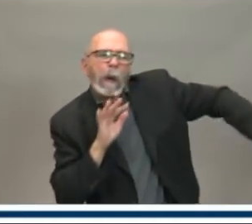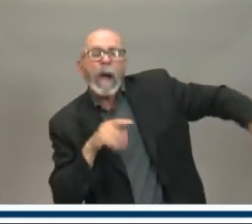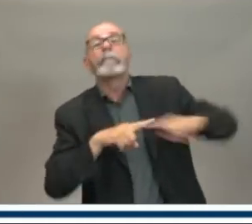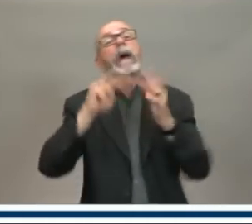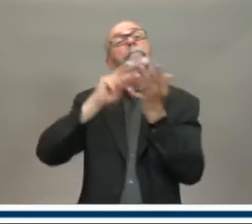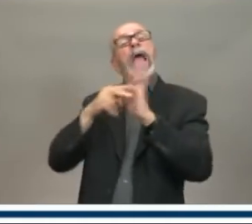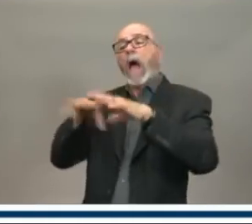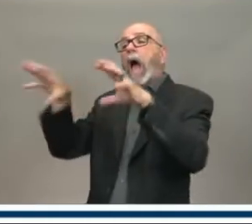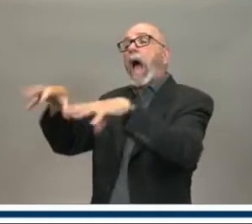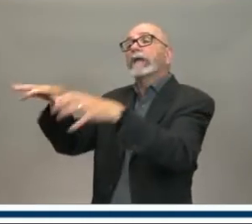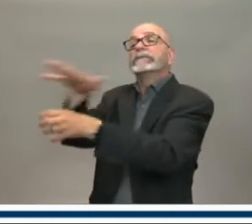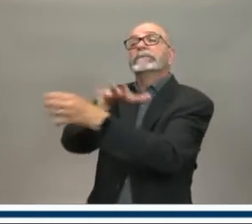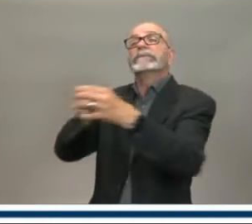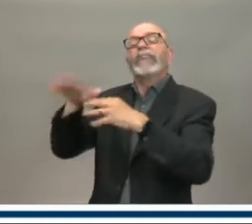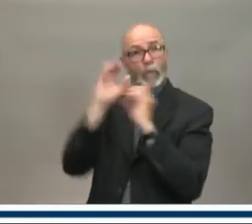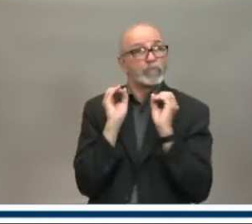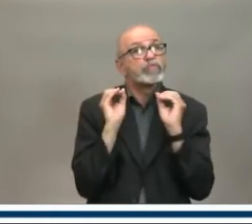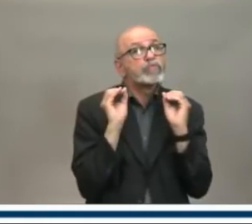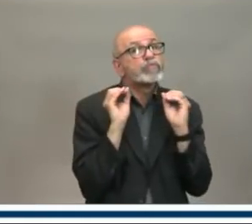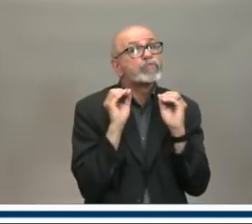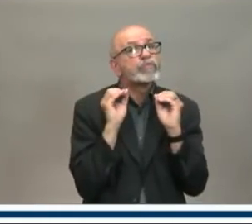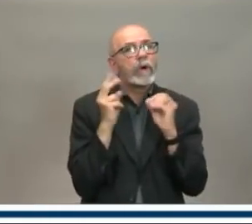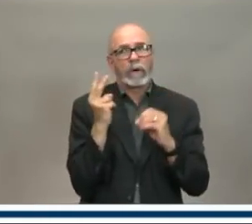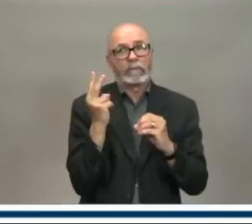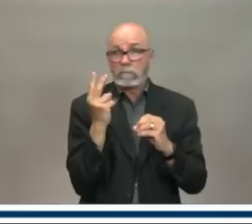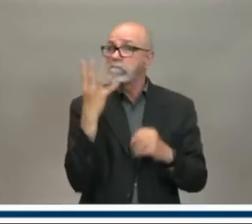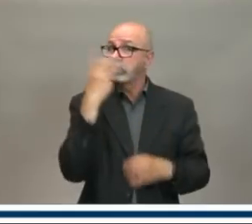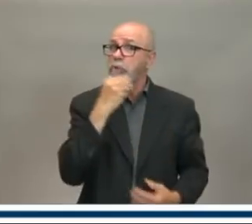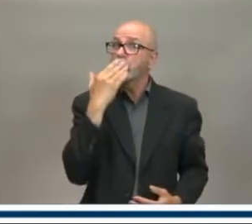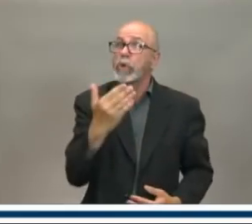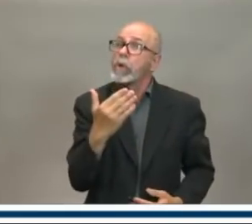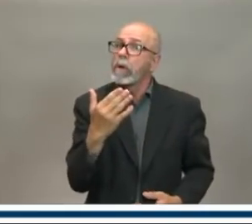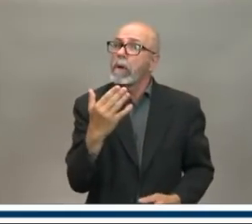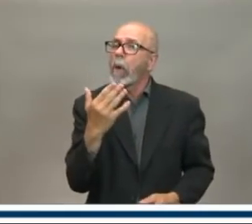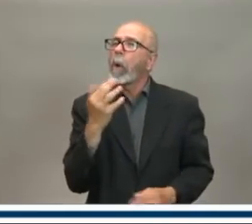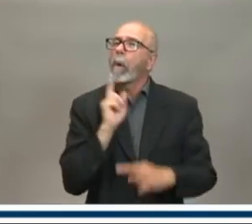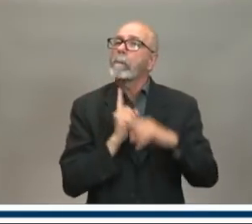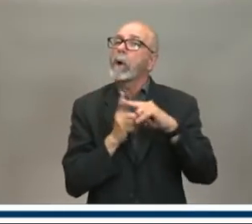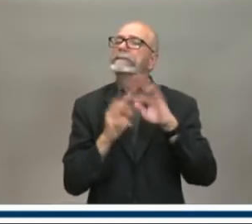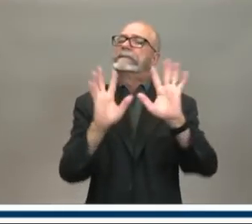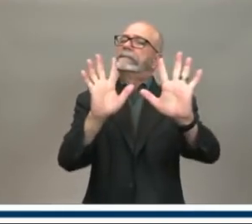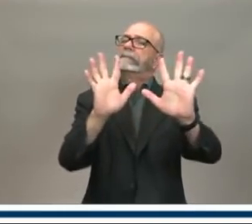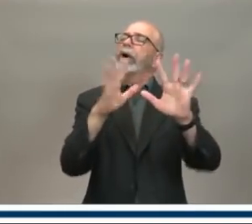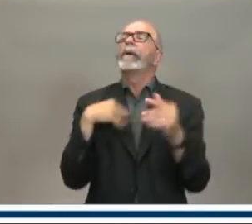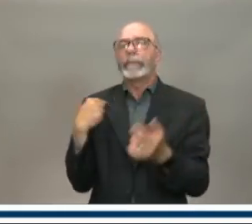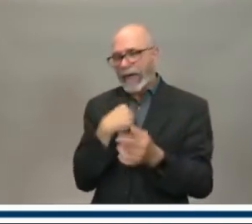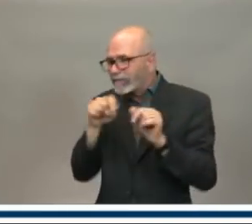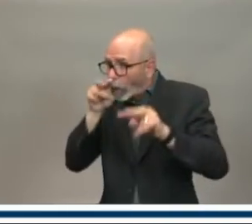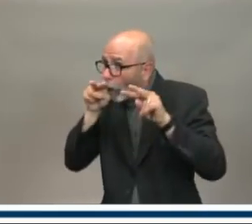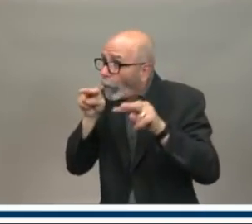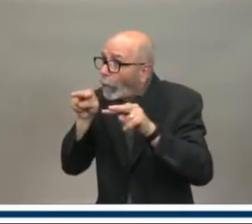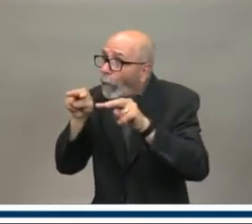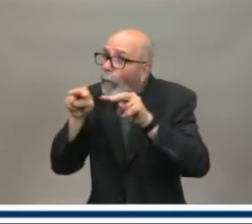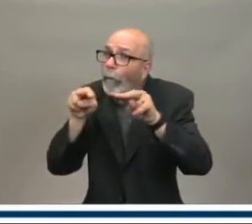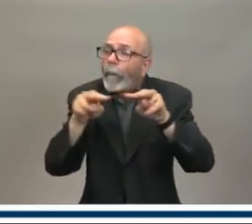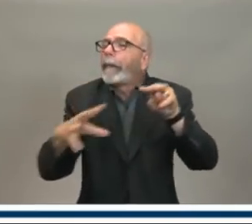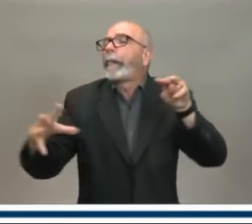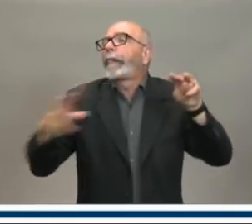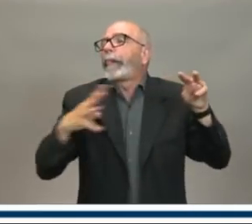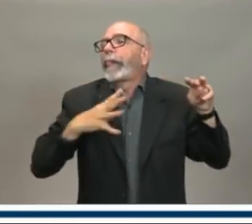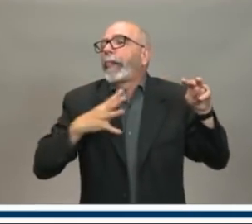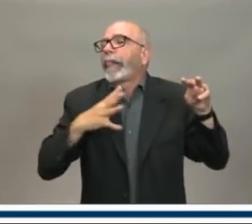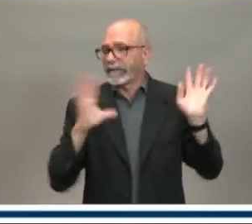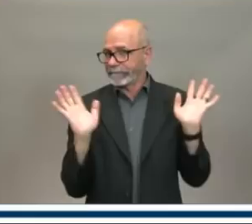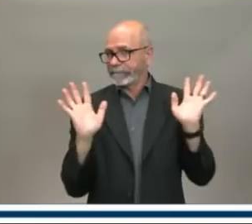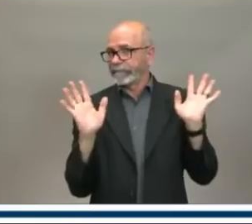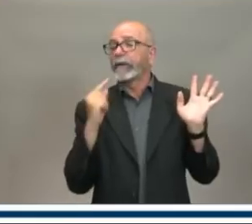continuing our good progress, but we still need to continue to watch that epidemiology unfold over the coming